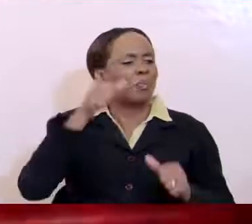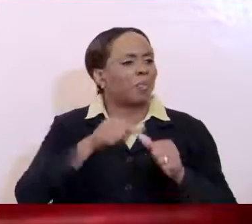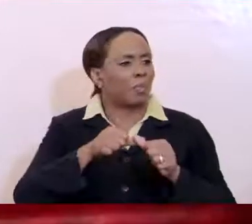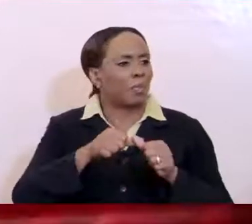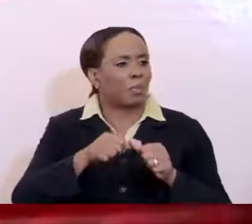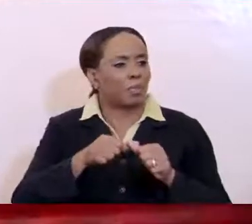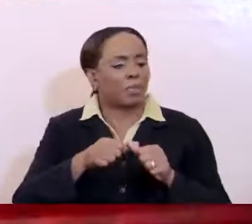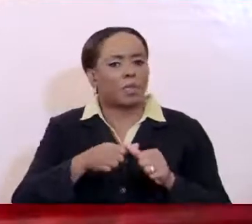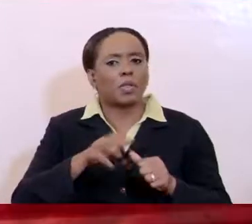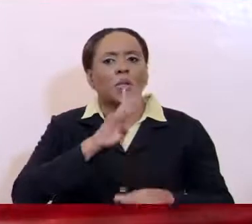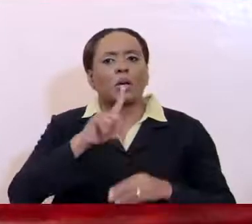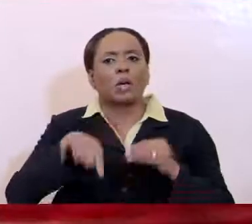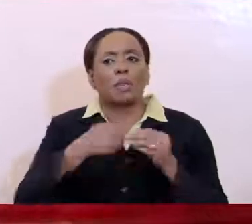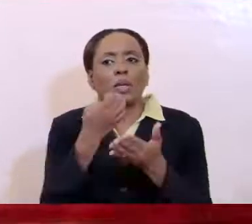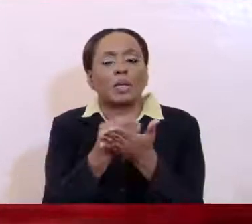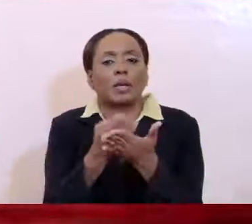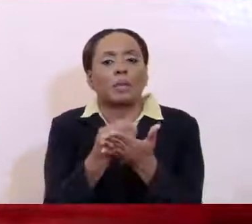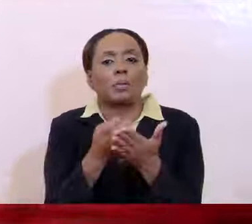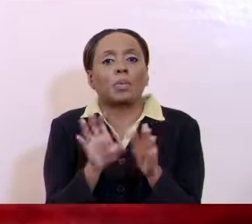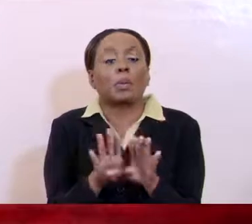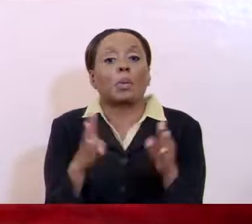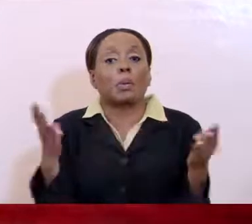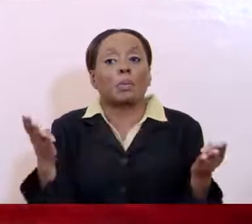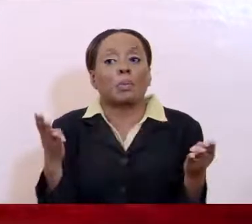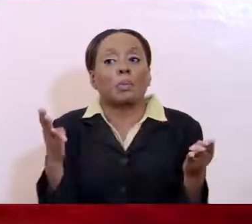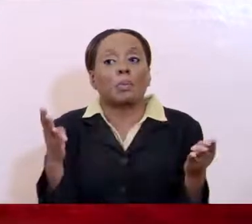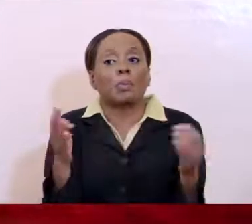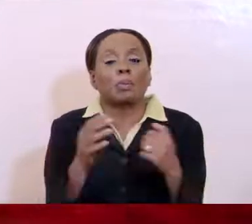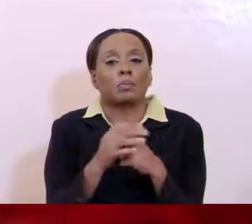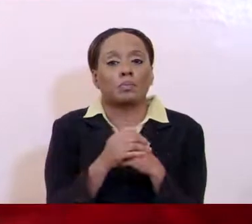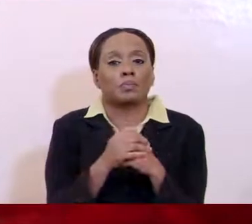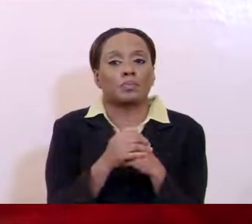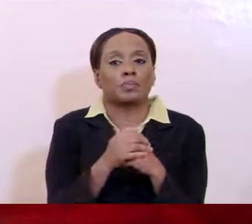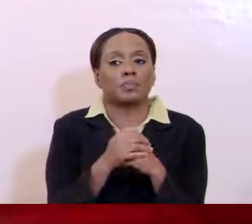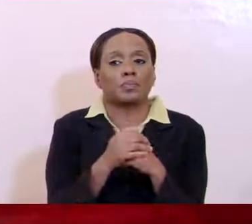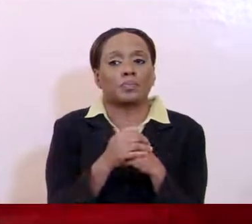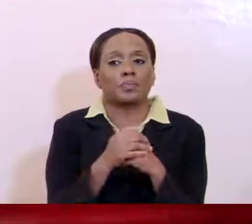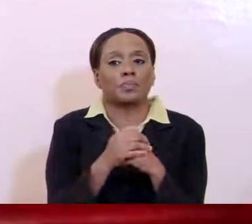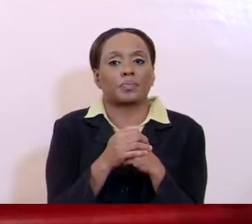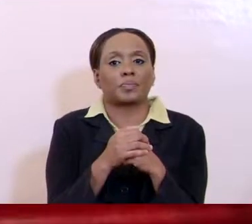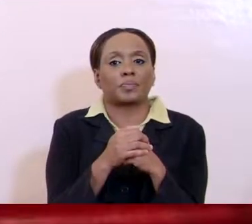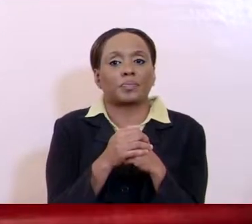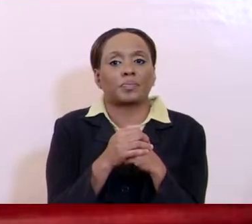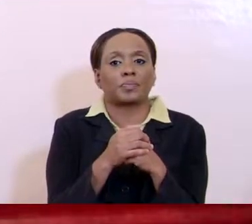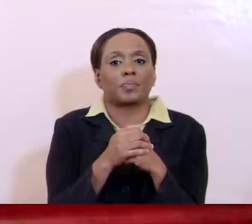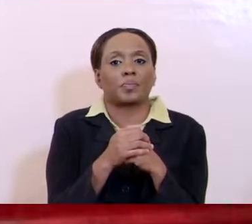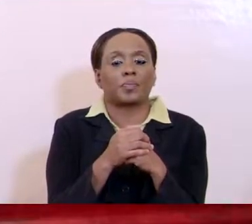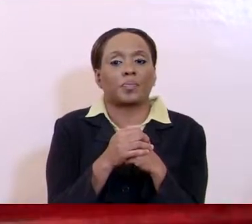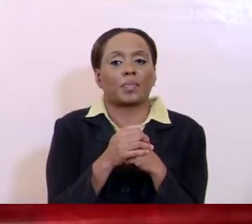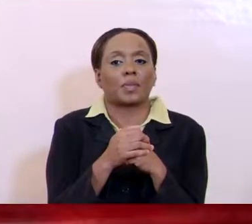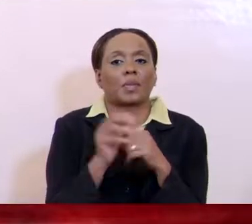reopening of the economy, that the COVID-19 matrices are not where they're supposed to be.